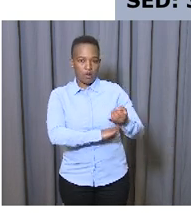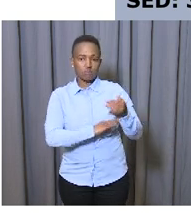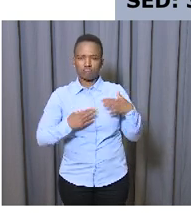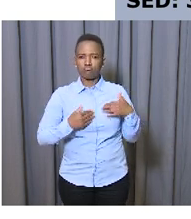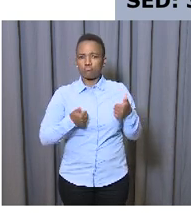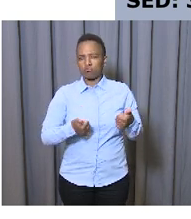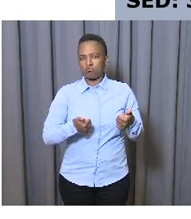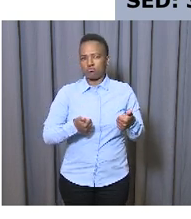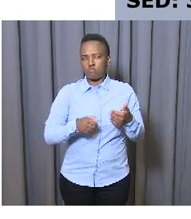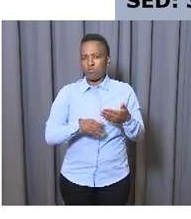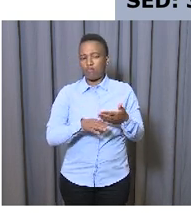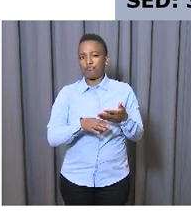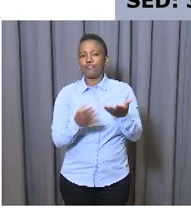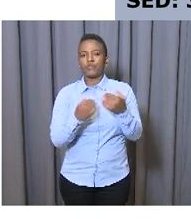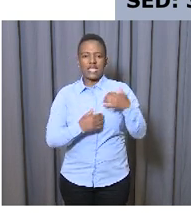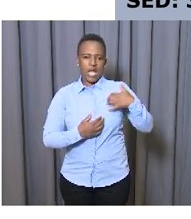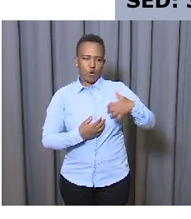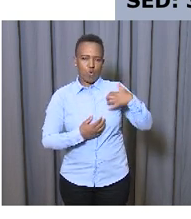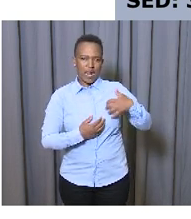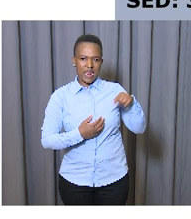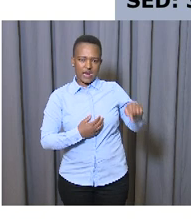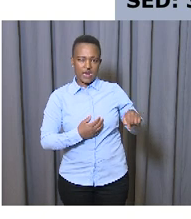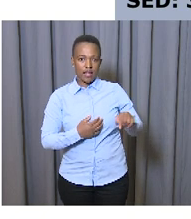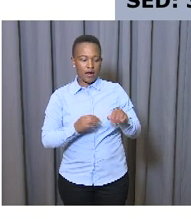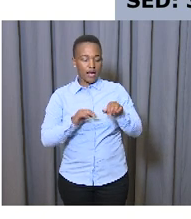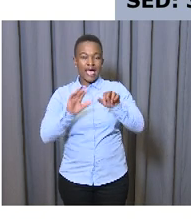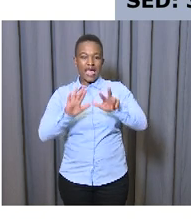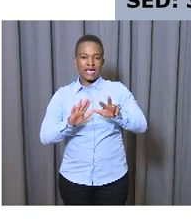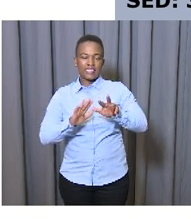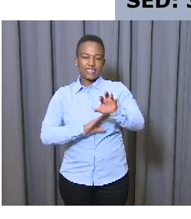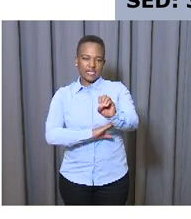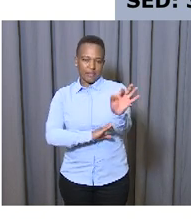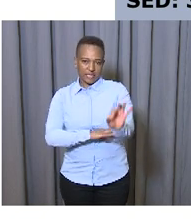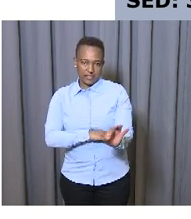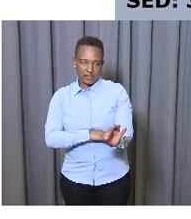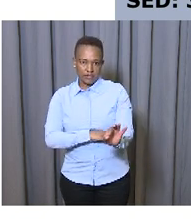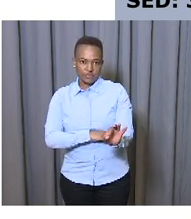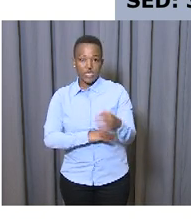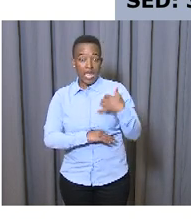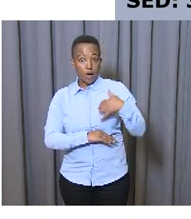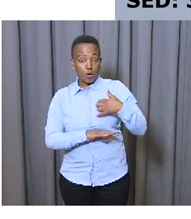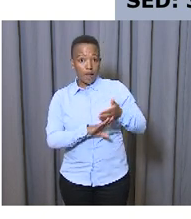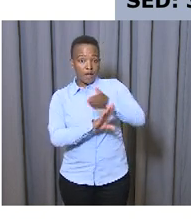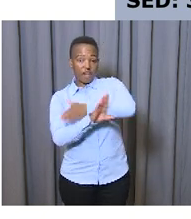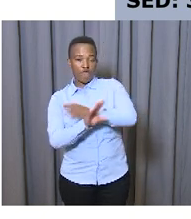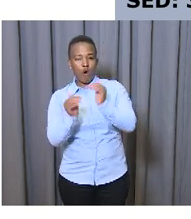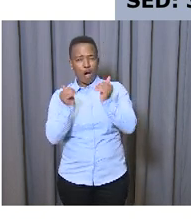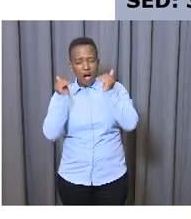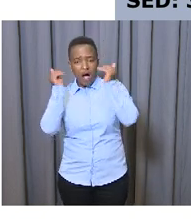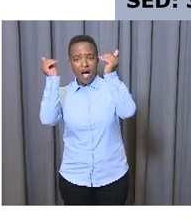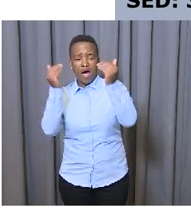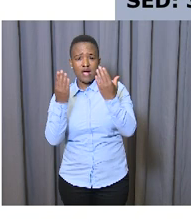recovered. In Ekurhuleni, they are 80%. Ekurhuleni, a week ago, had the highest number